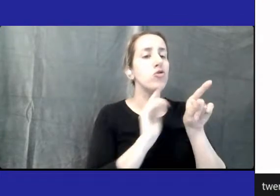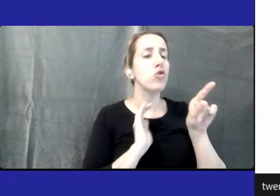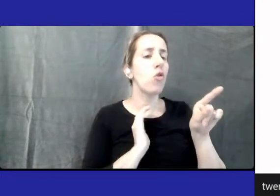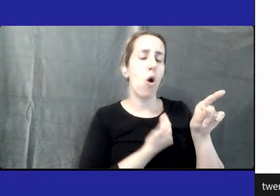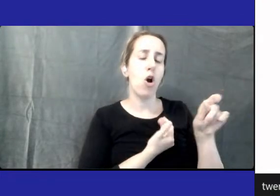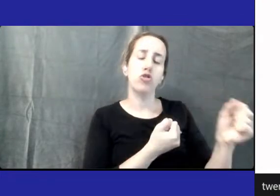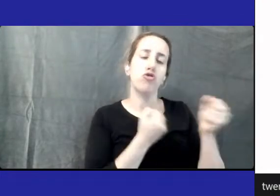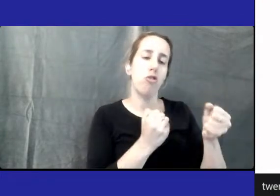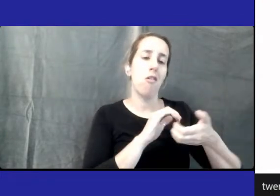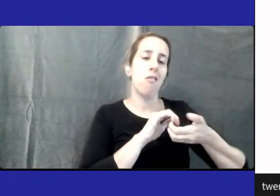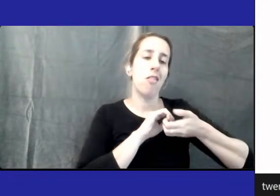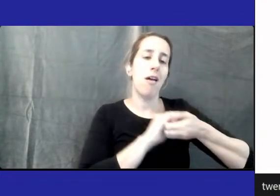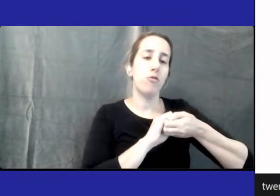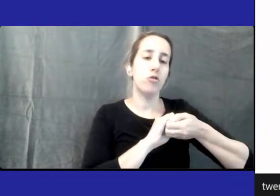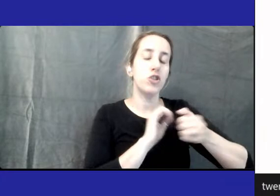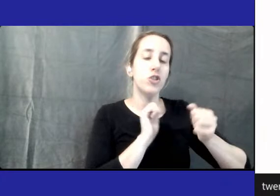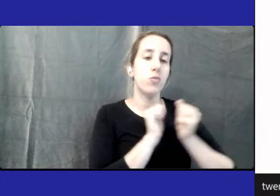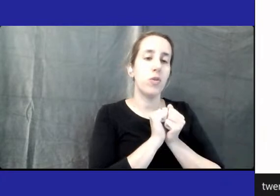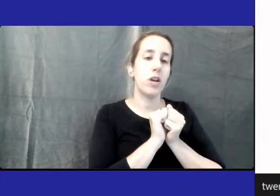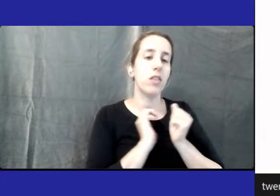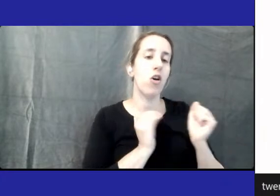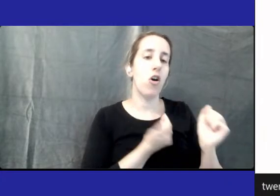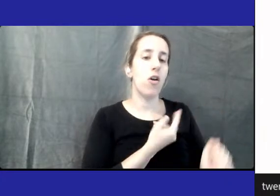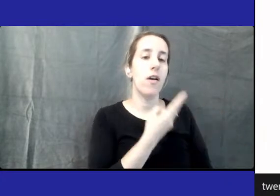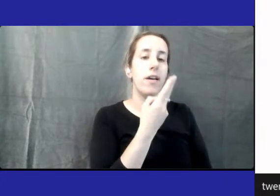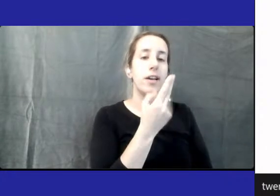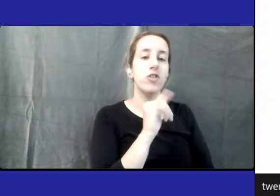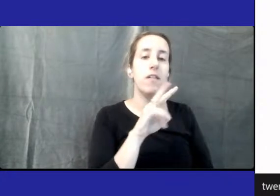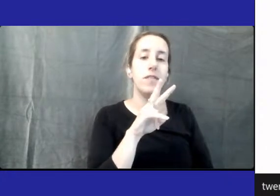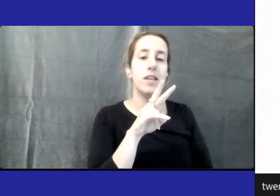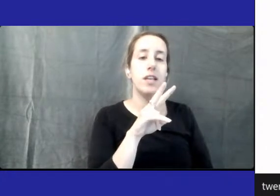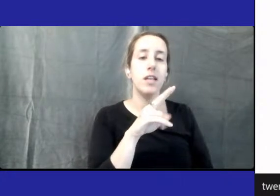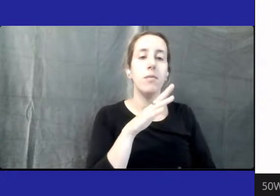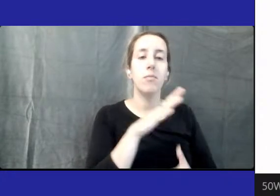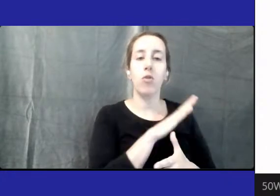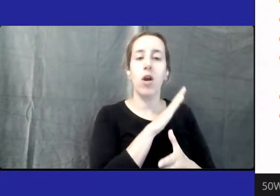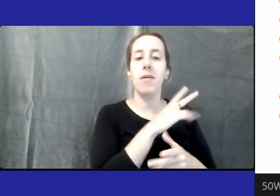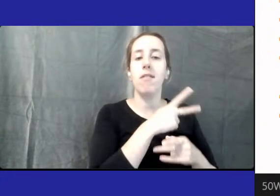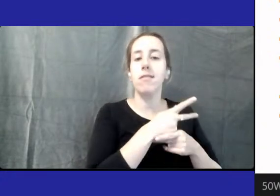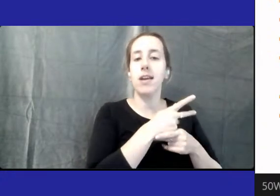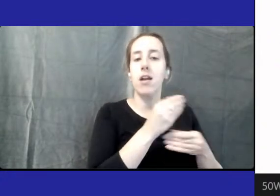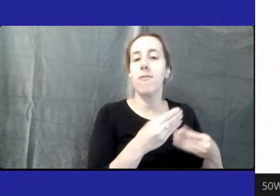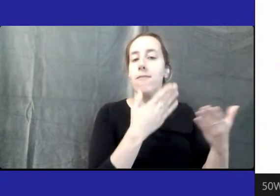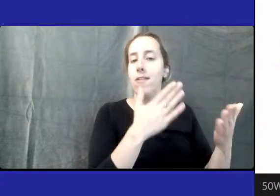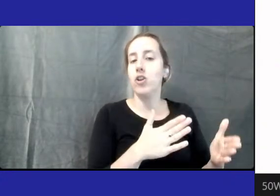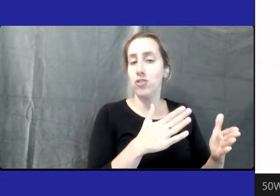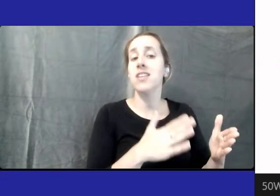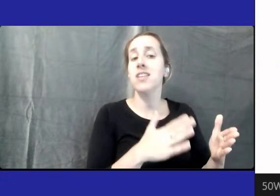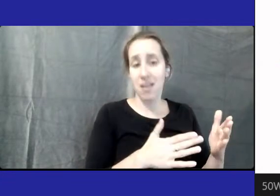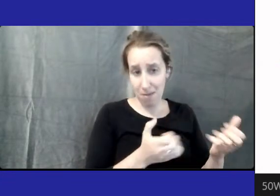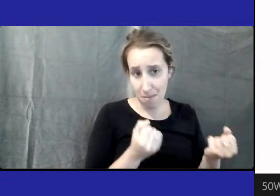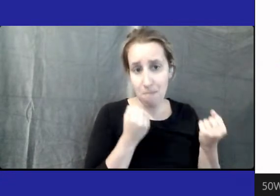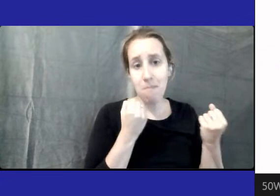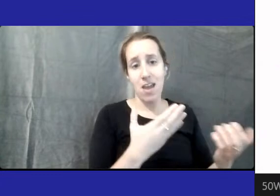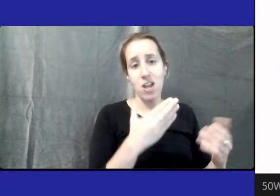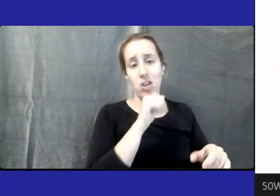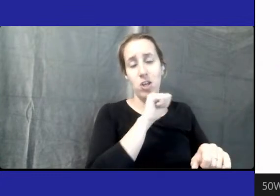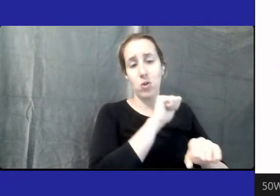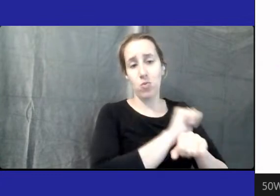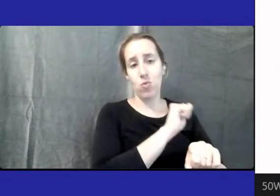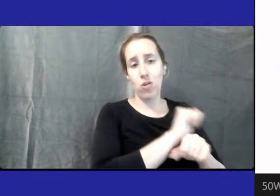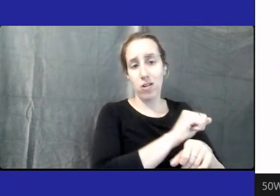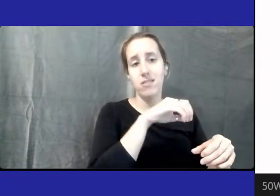our HIV primary care providers, many of them at New York City Health and Hospitals. We